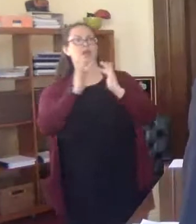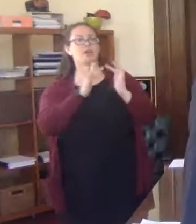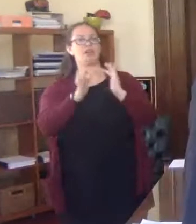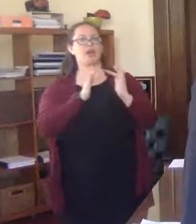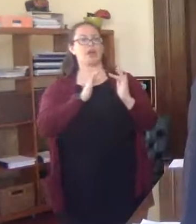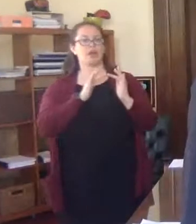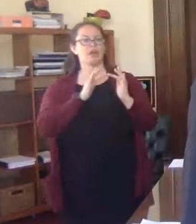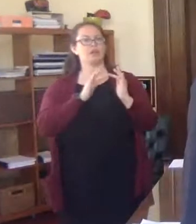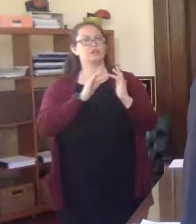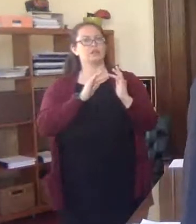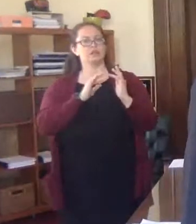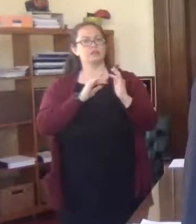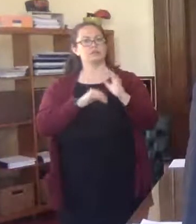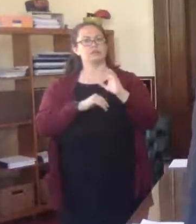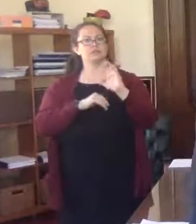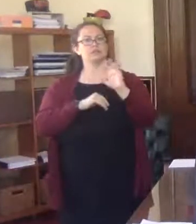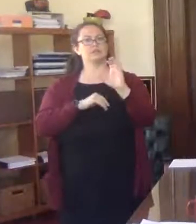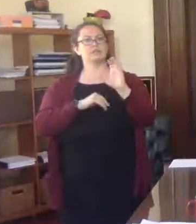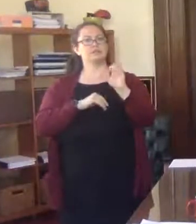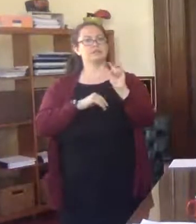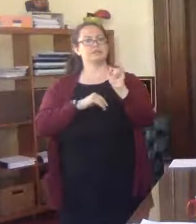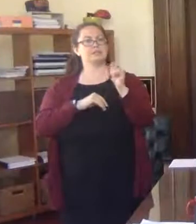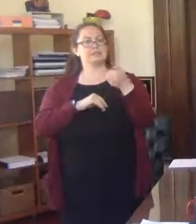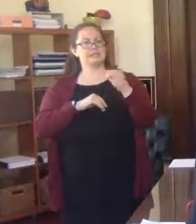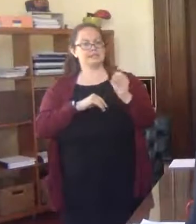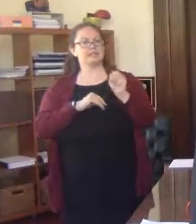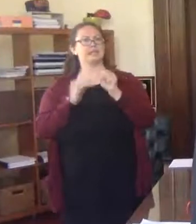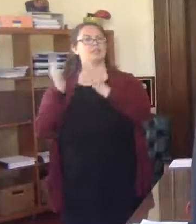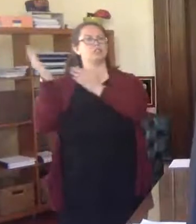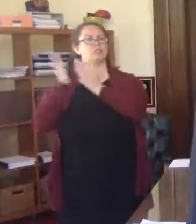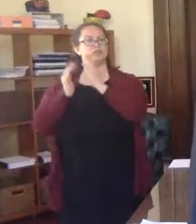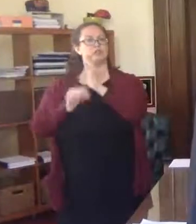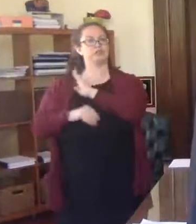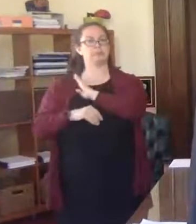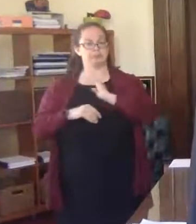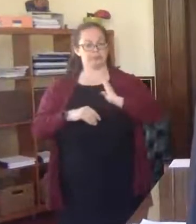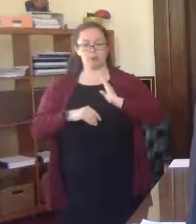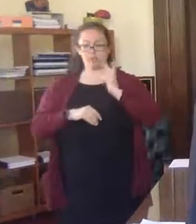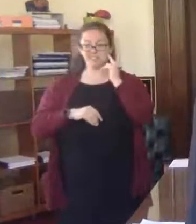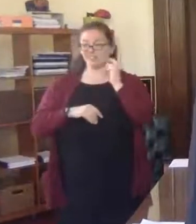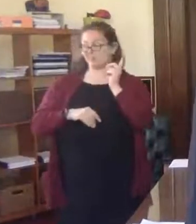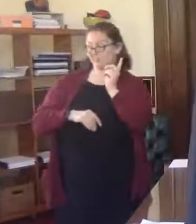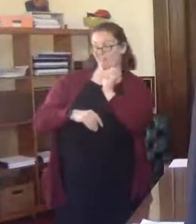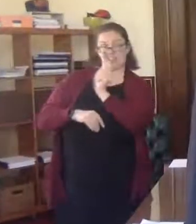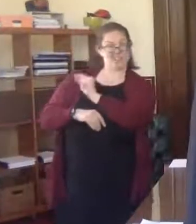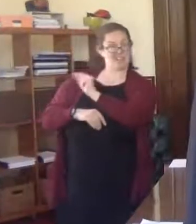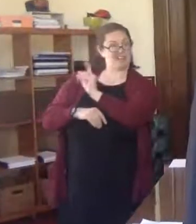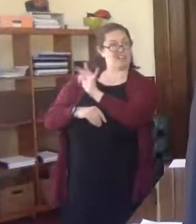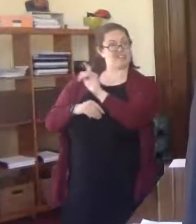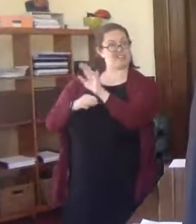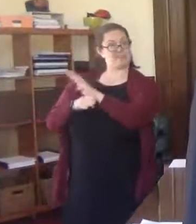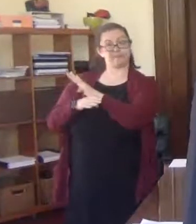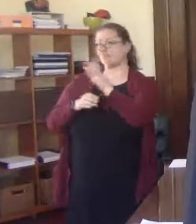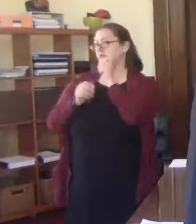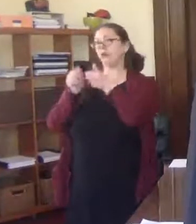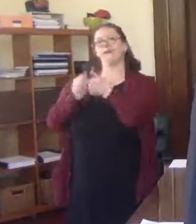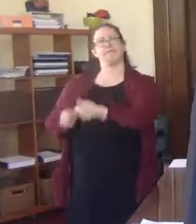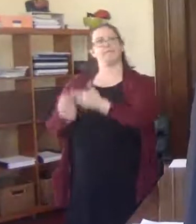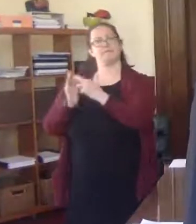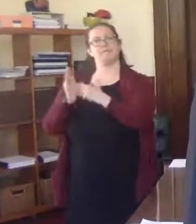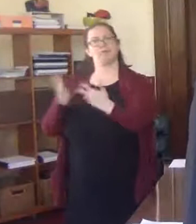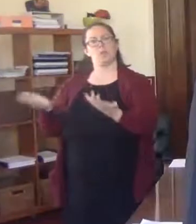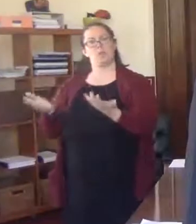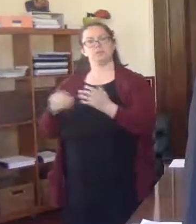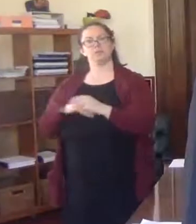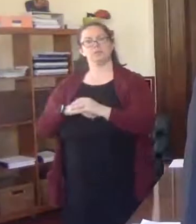internet to our Citizen Service Bureau to report those businesses that are not complying with our executive order. Anything else you want